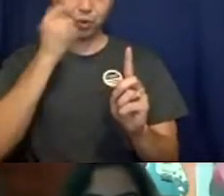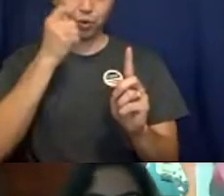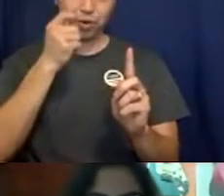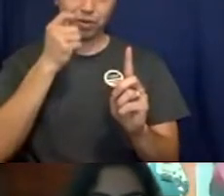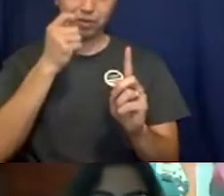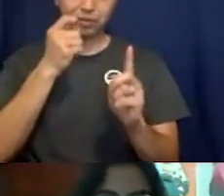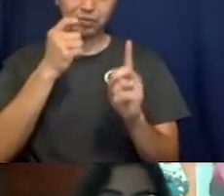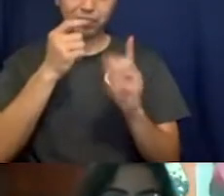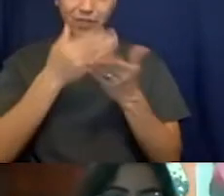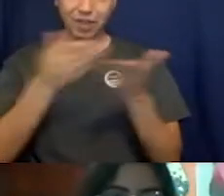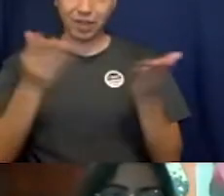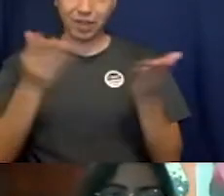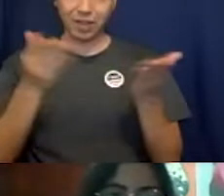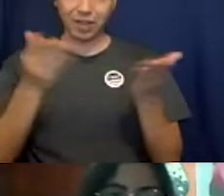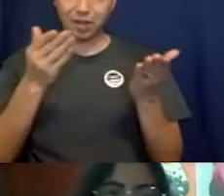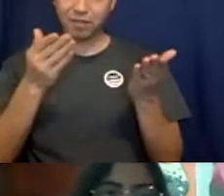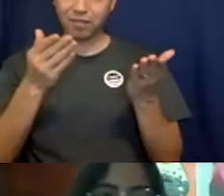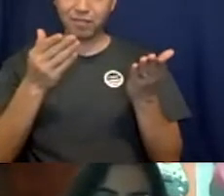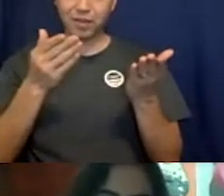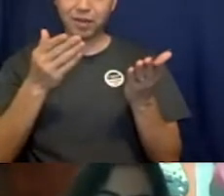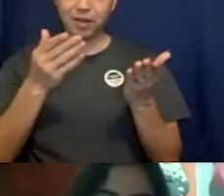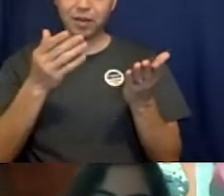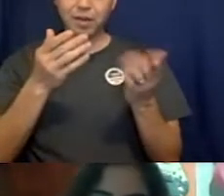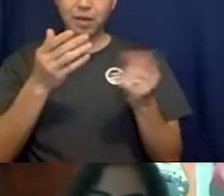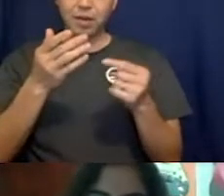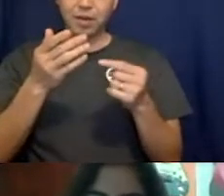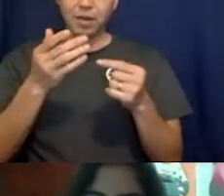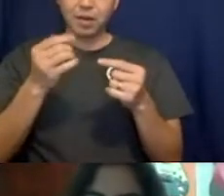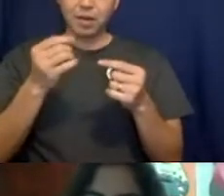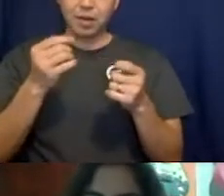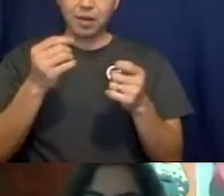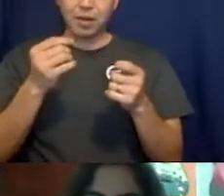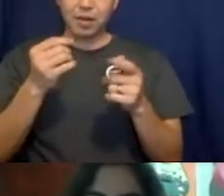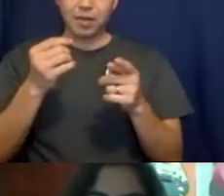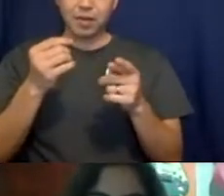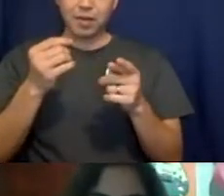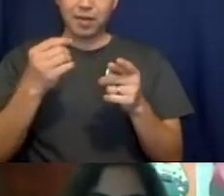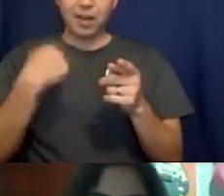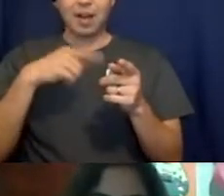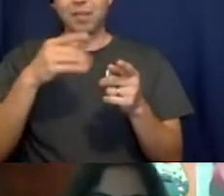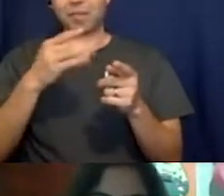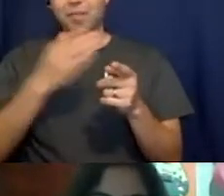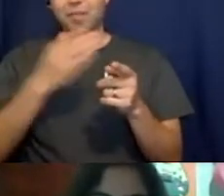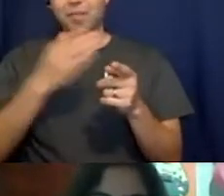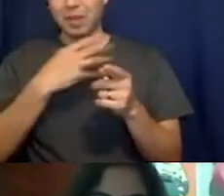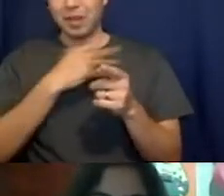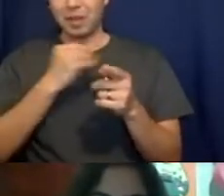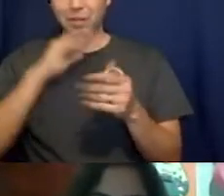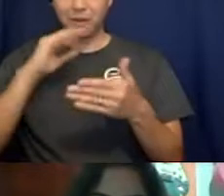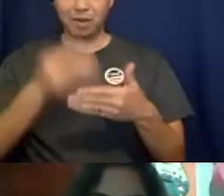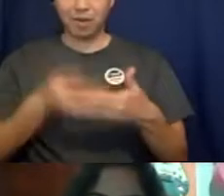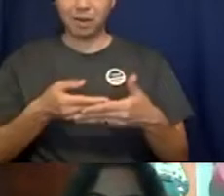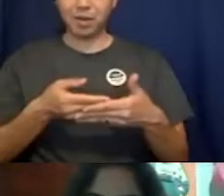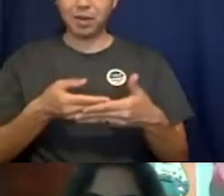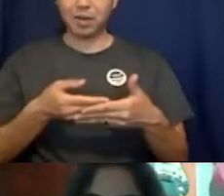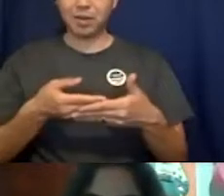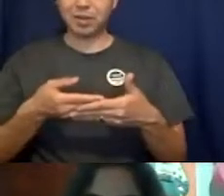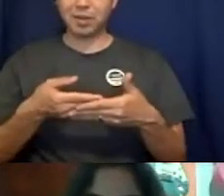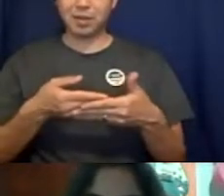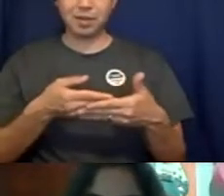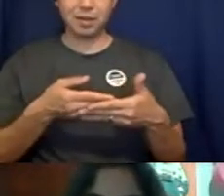And do a little show and tell with you all, if you would be so kind. So if anyone wants to